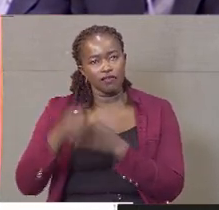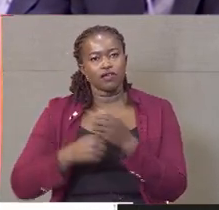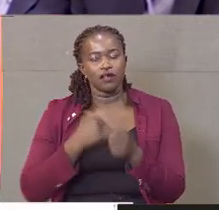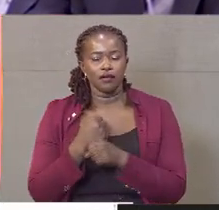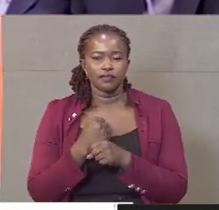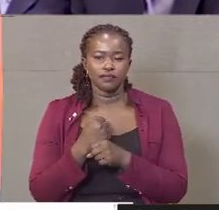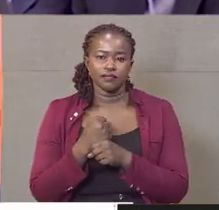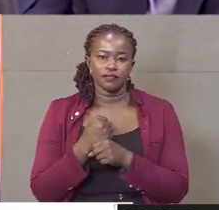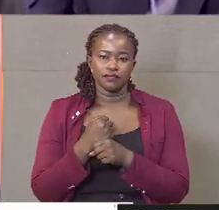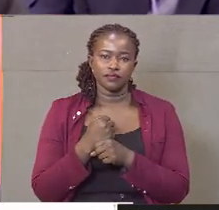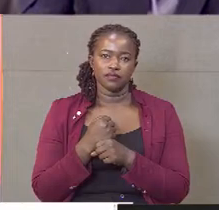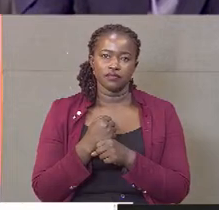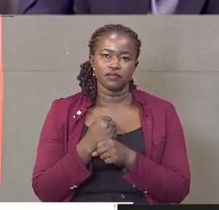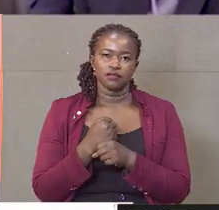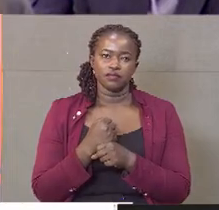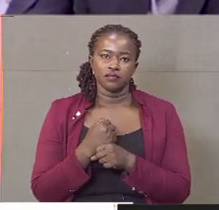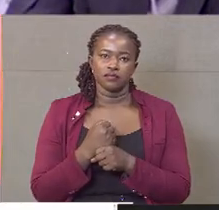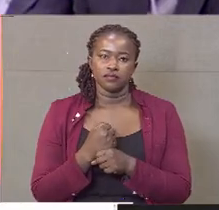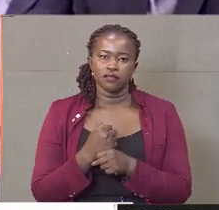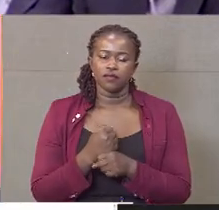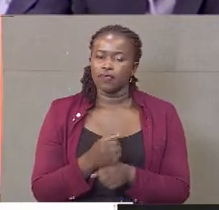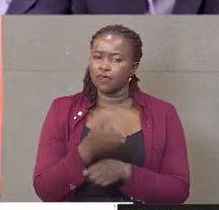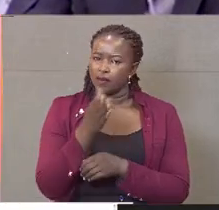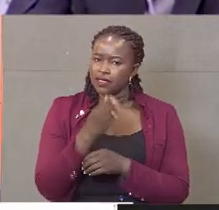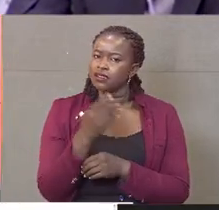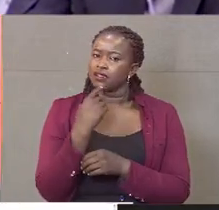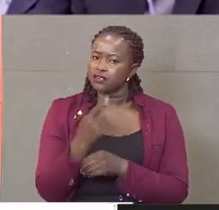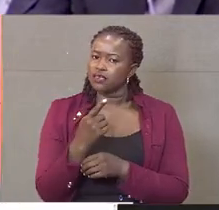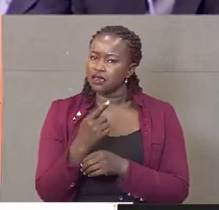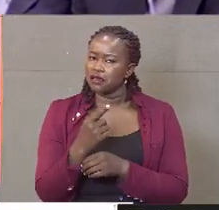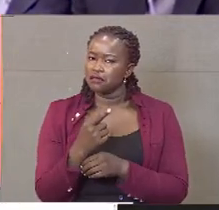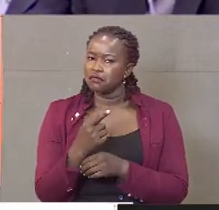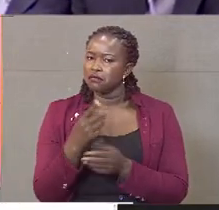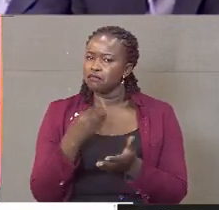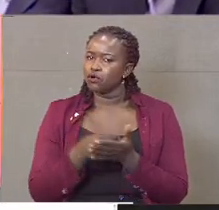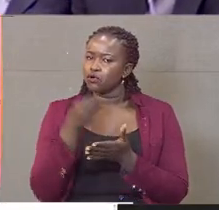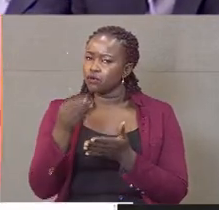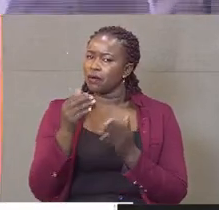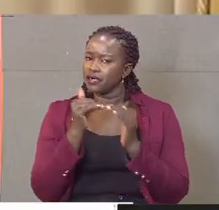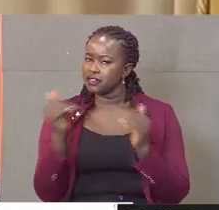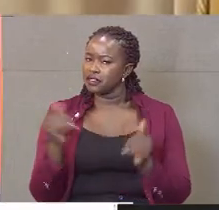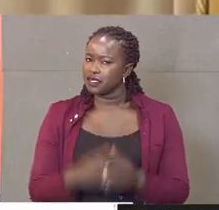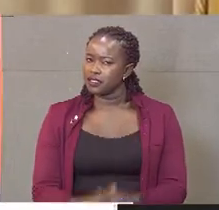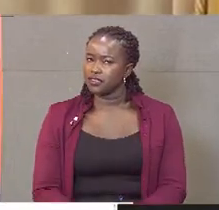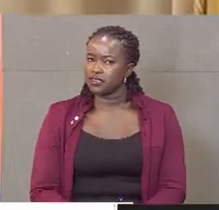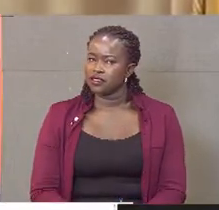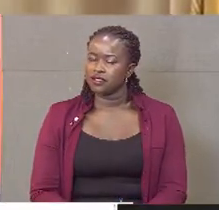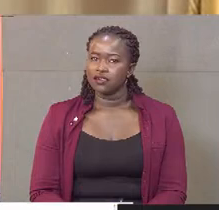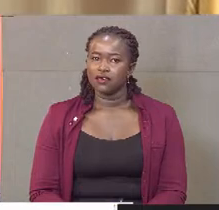project. I thought the minister said it was at procurement stage.